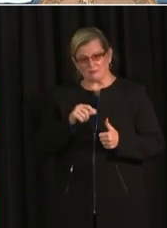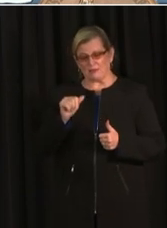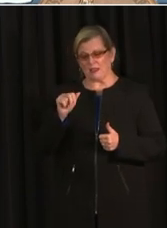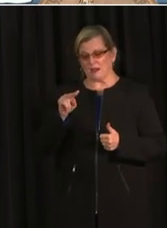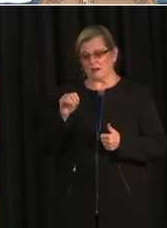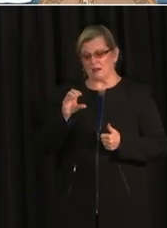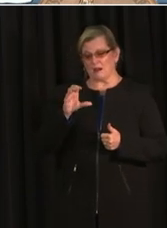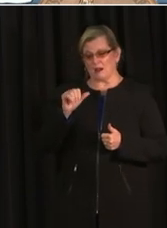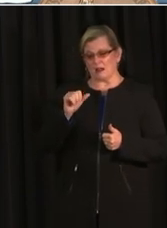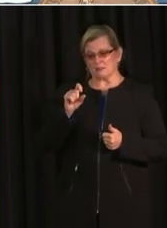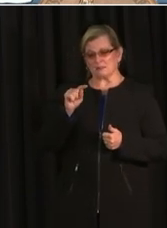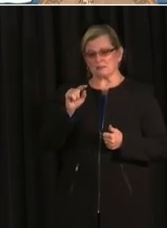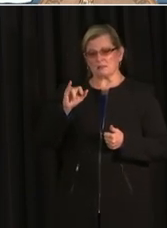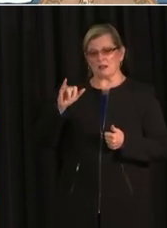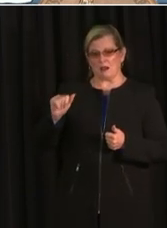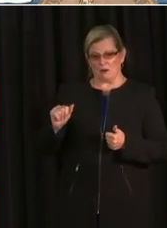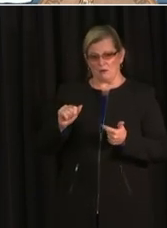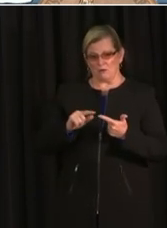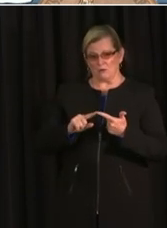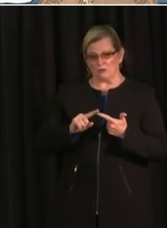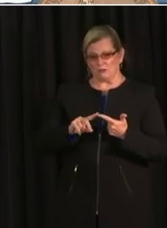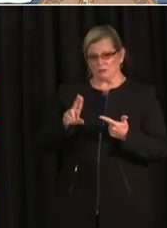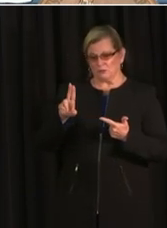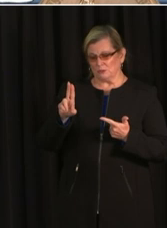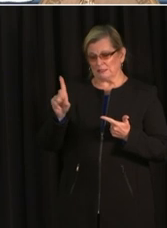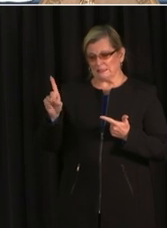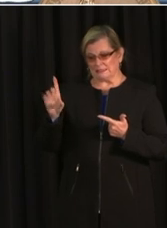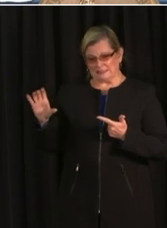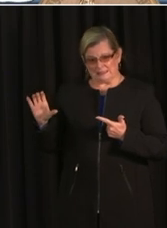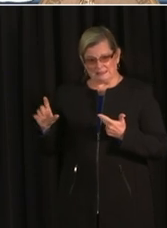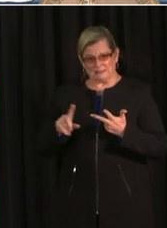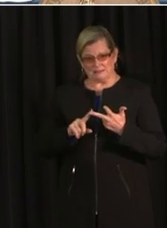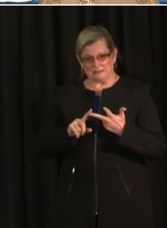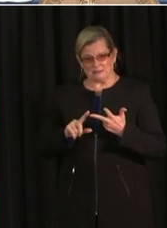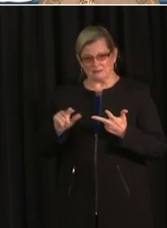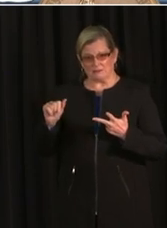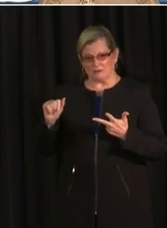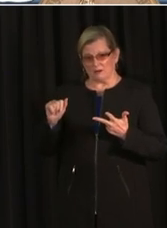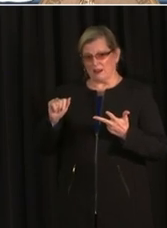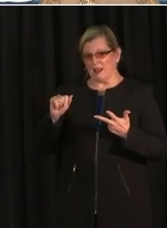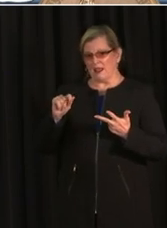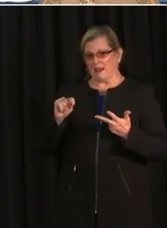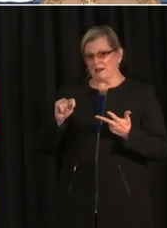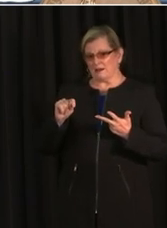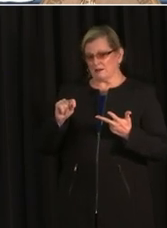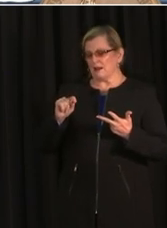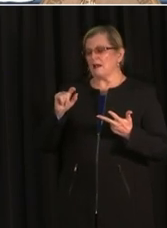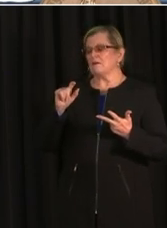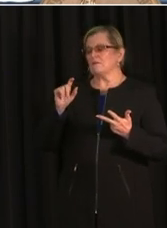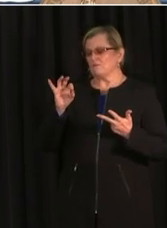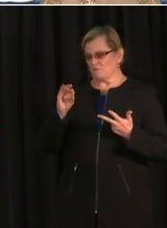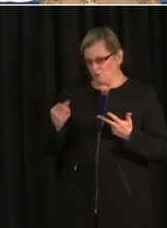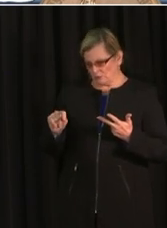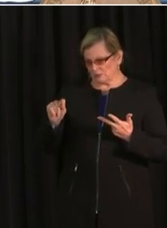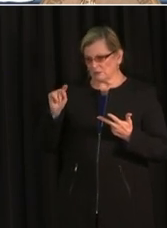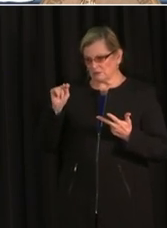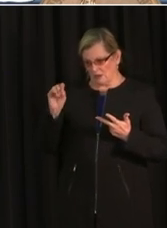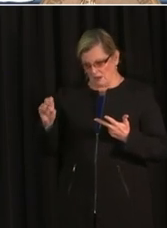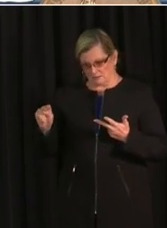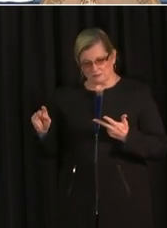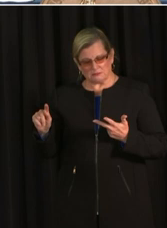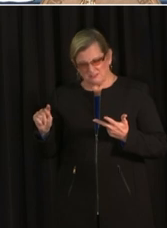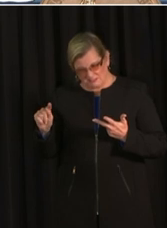at Fort Totten, and Judiciary Square testing sites will open earlier. Will open from 8